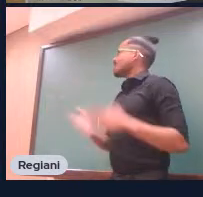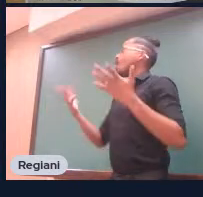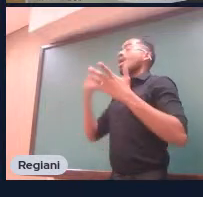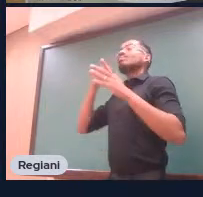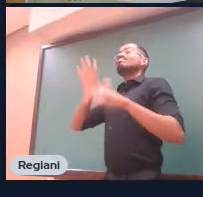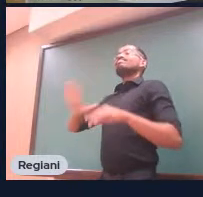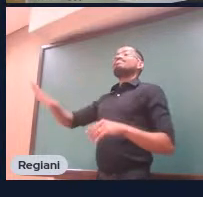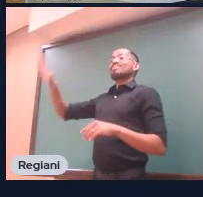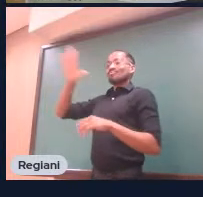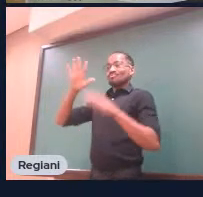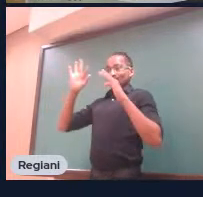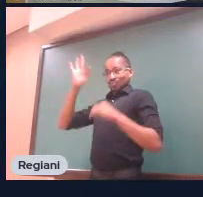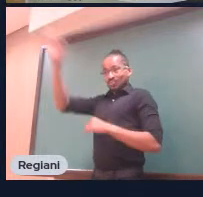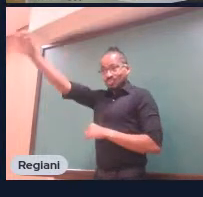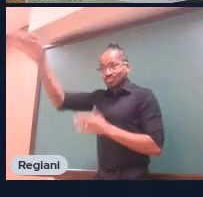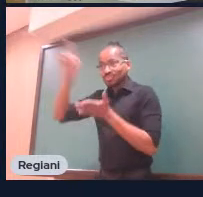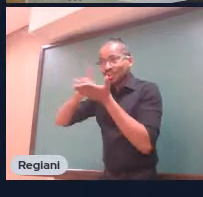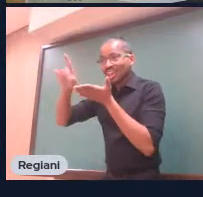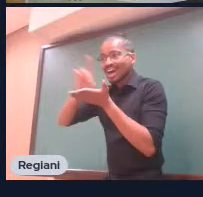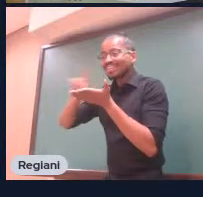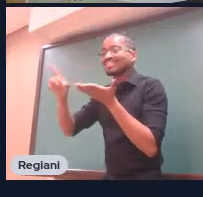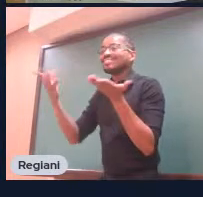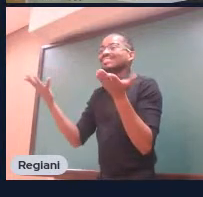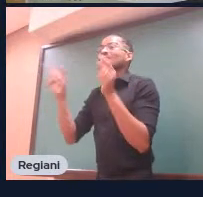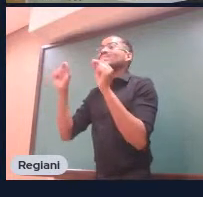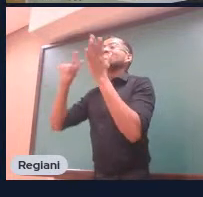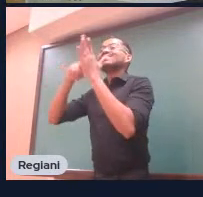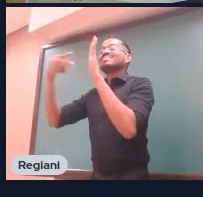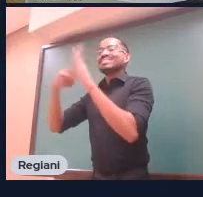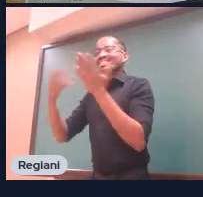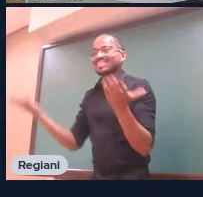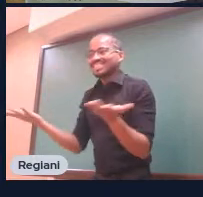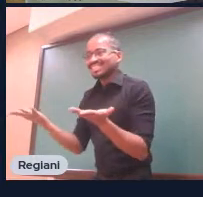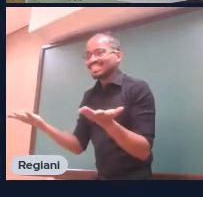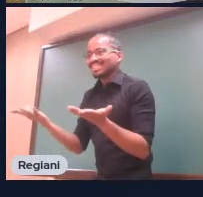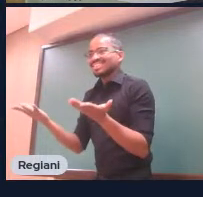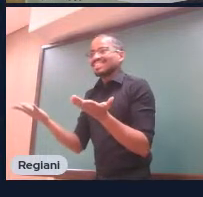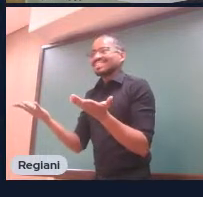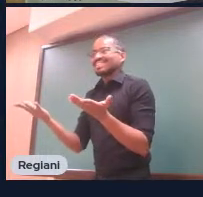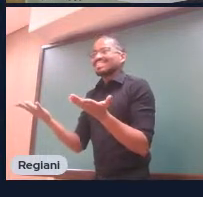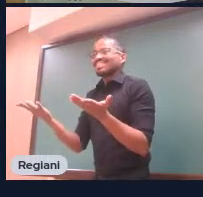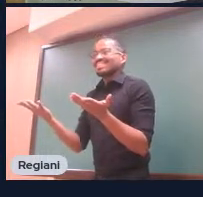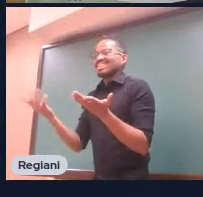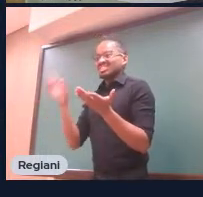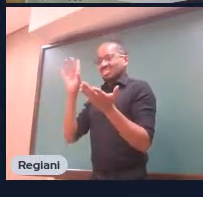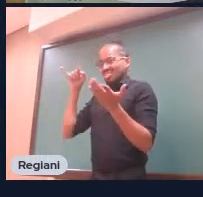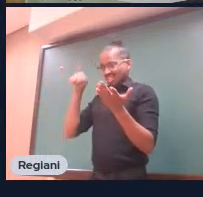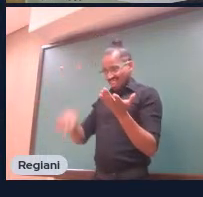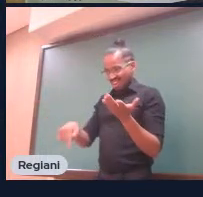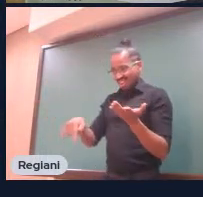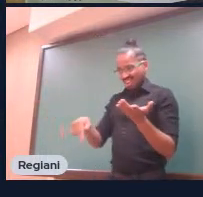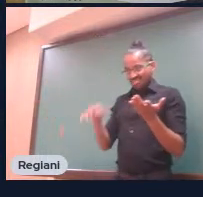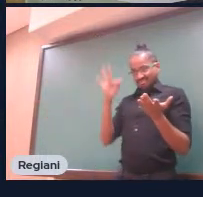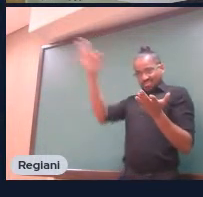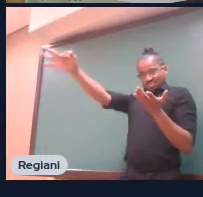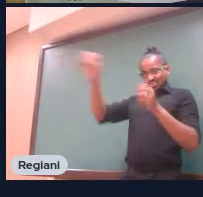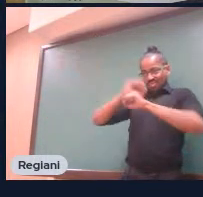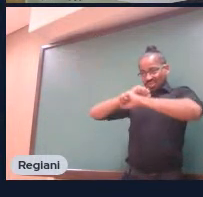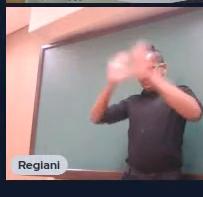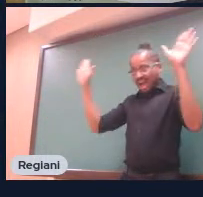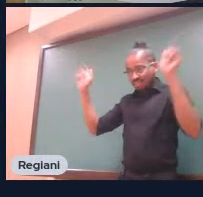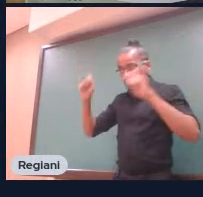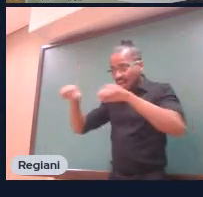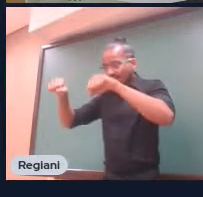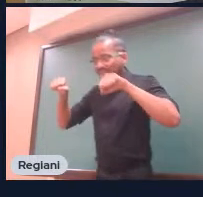the future dictionary will look like, the bits and bytes in here is impossible. And this is what